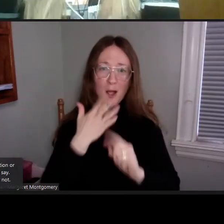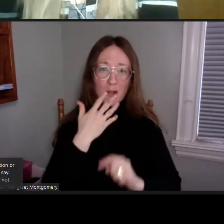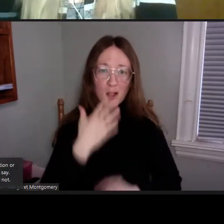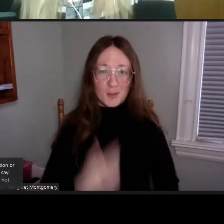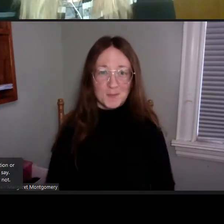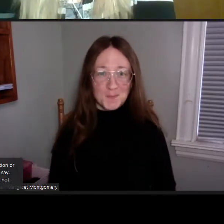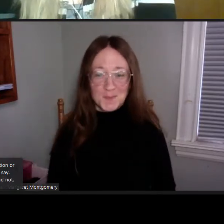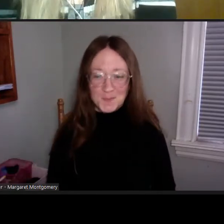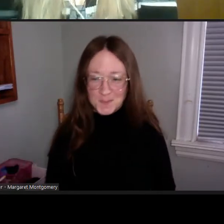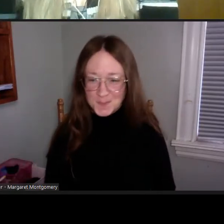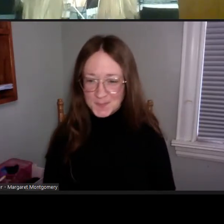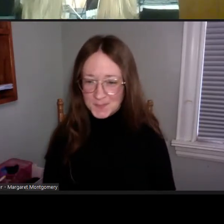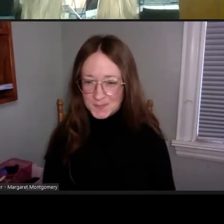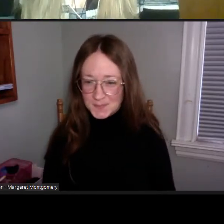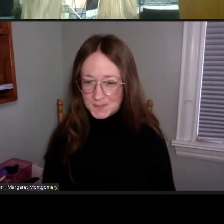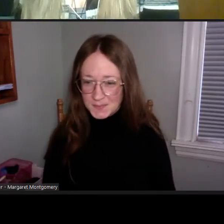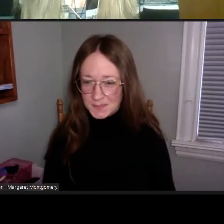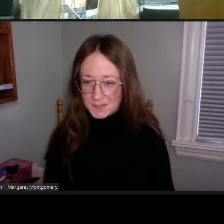All right.